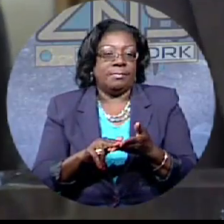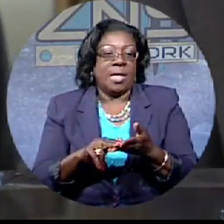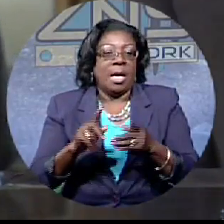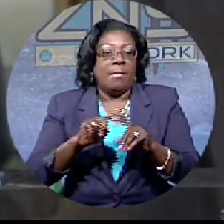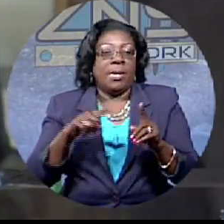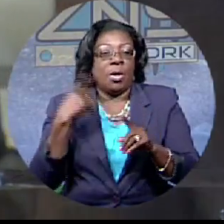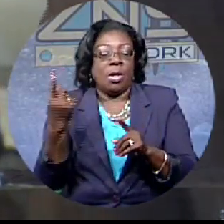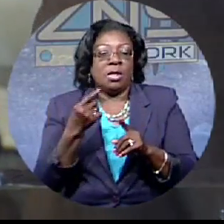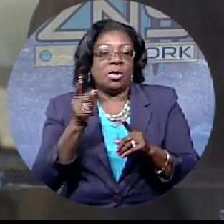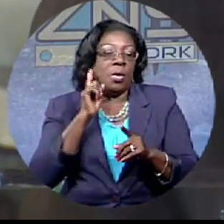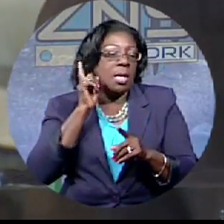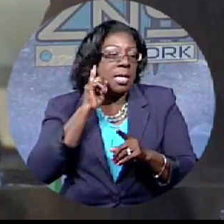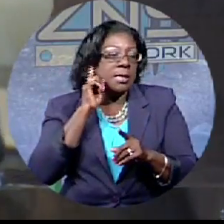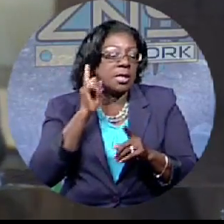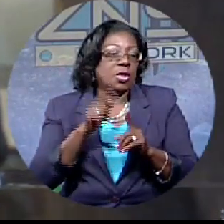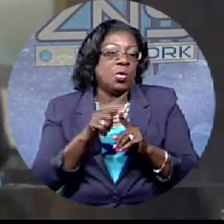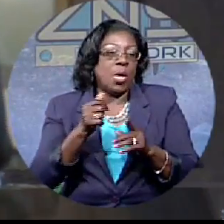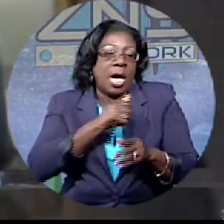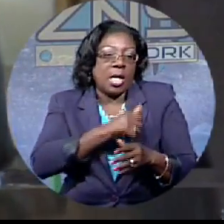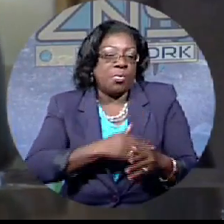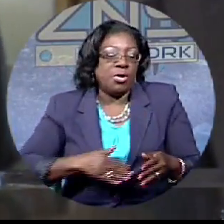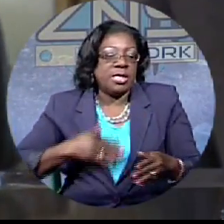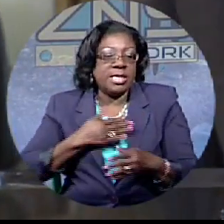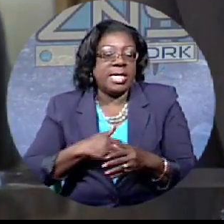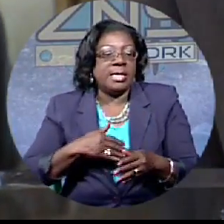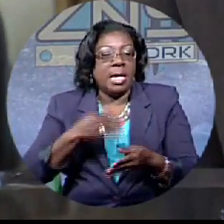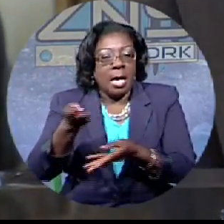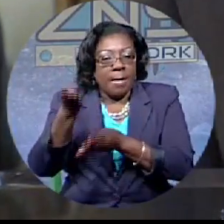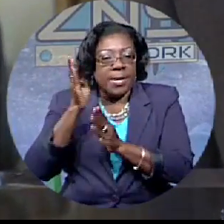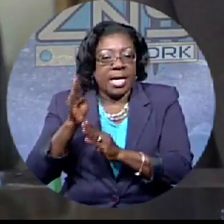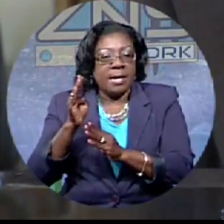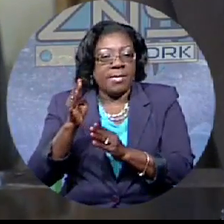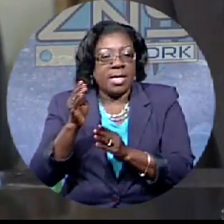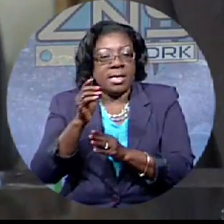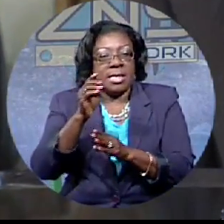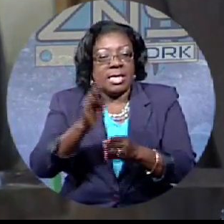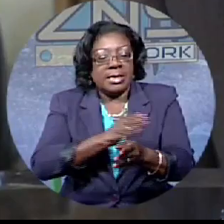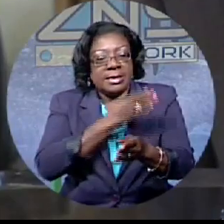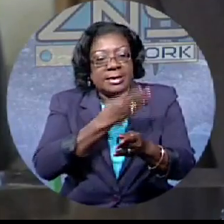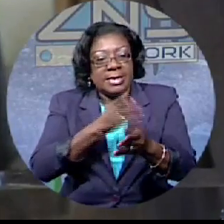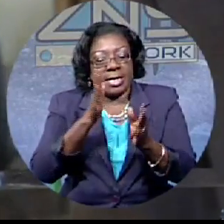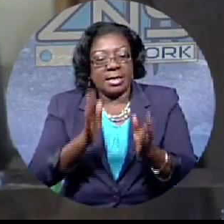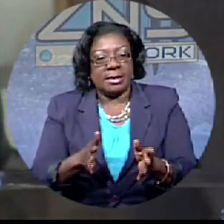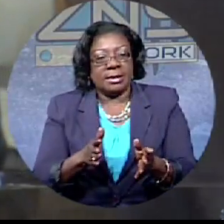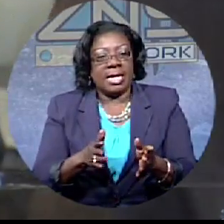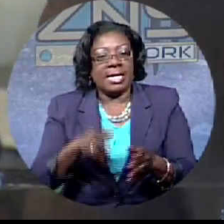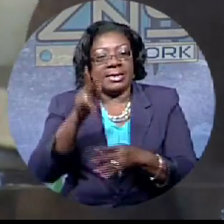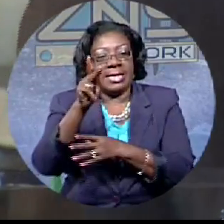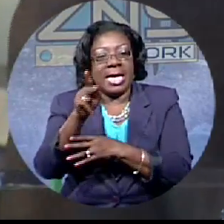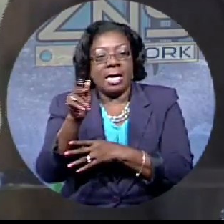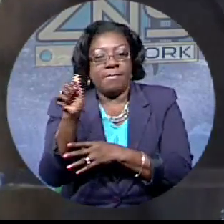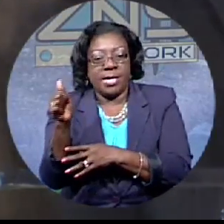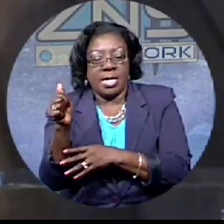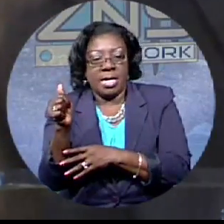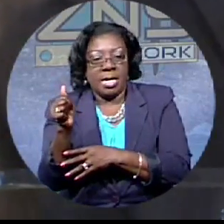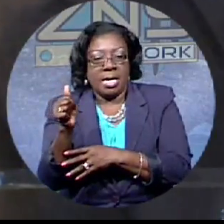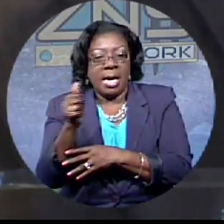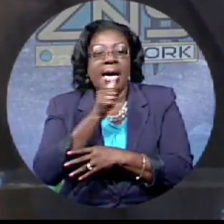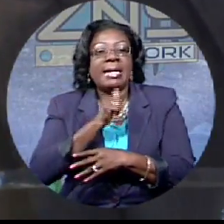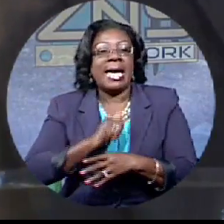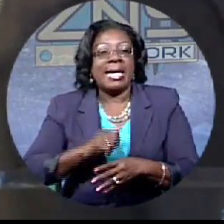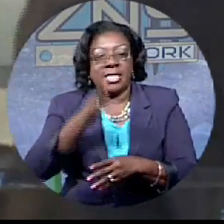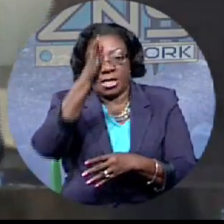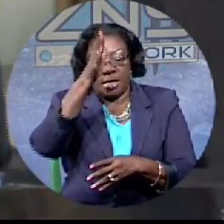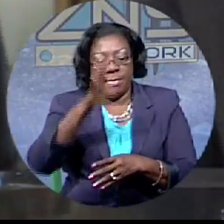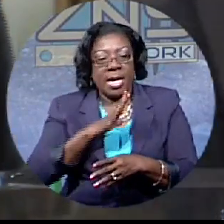but also listen to and appreciate Bahamian artists such as KB, An Ancient Man, and further back George